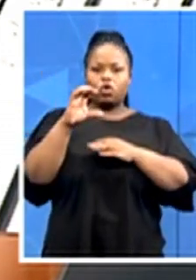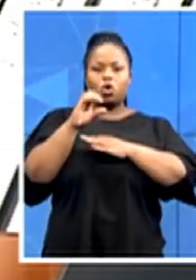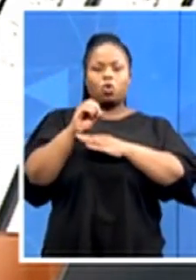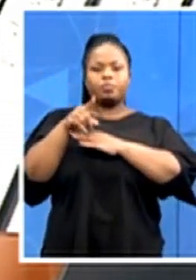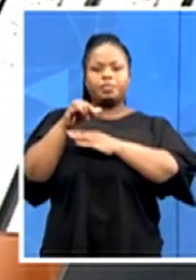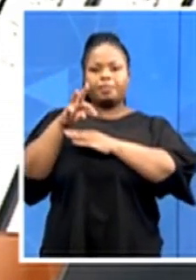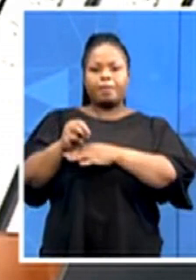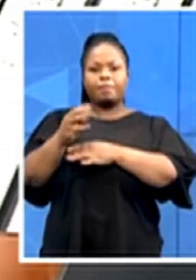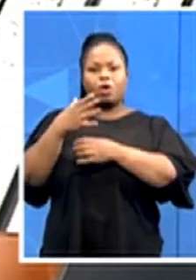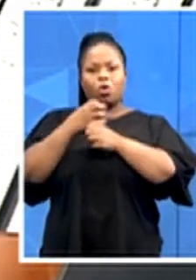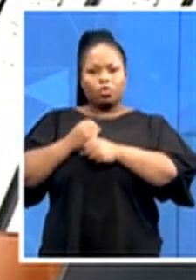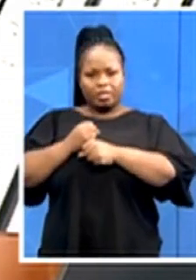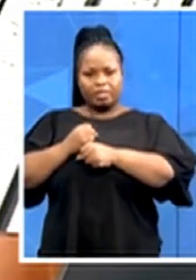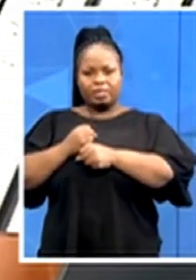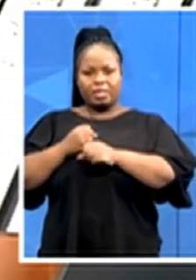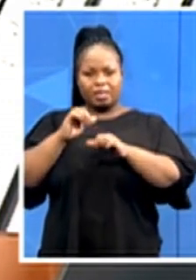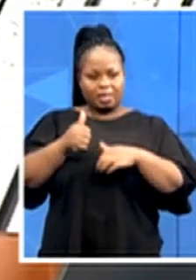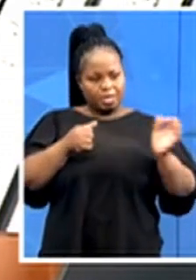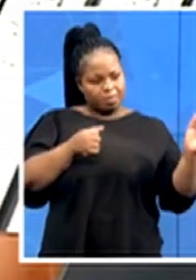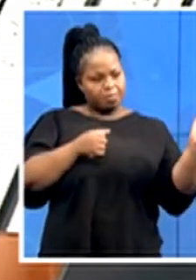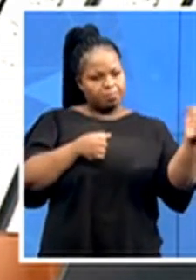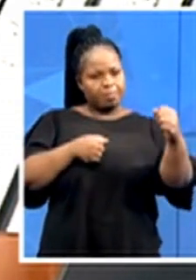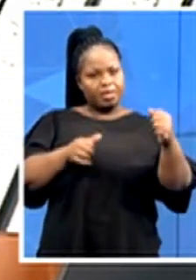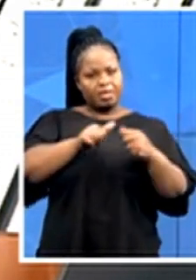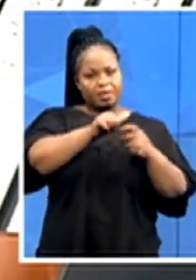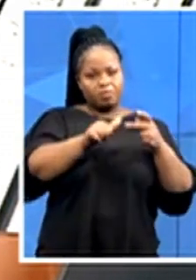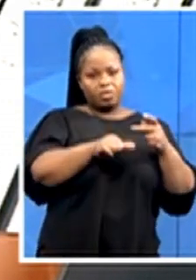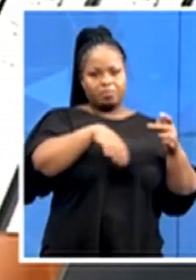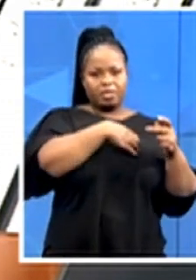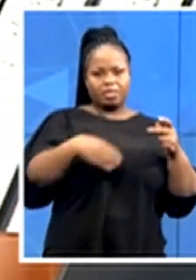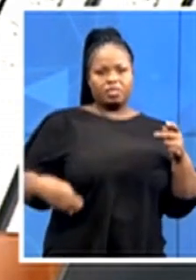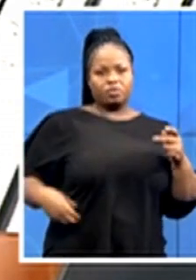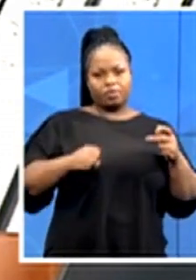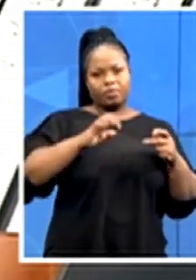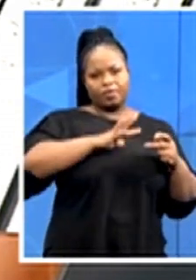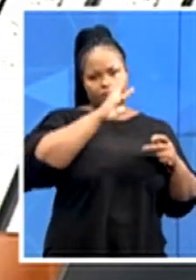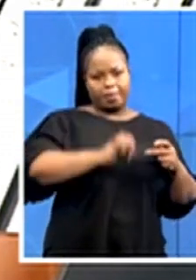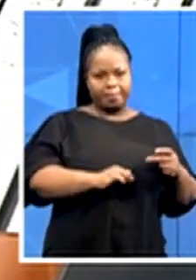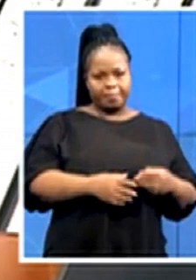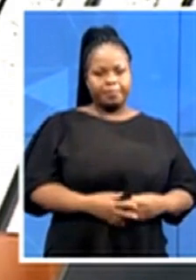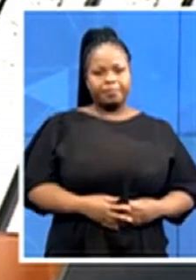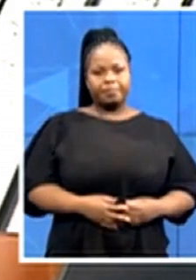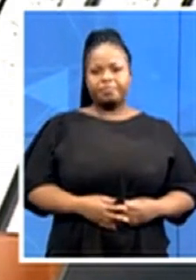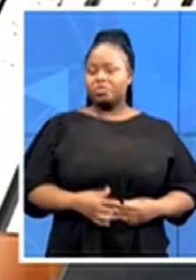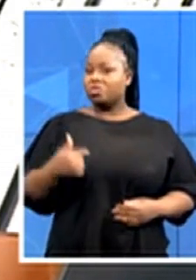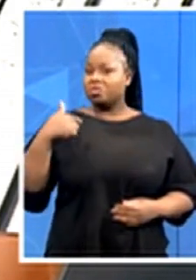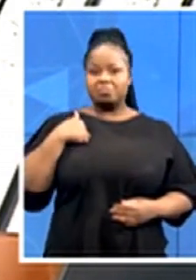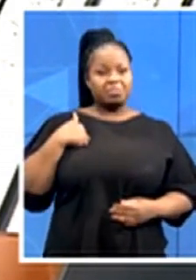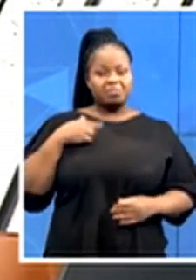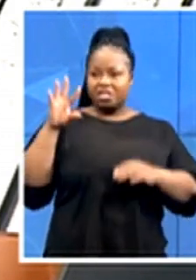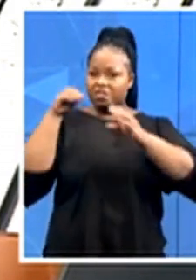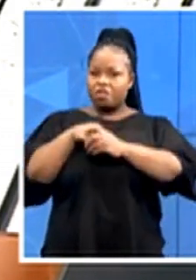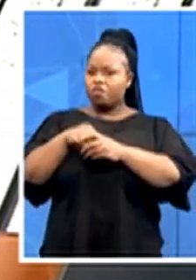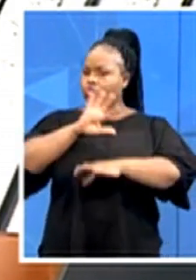appointment as Deputy President of the Republic. I had no further involvement or interest in